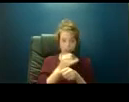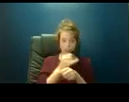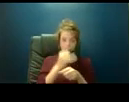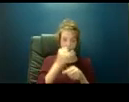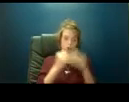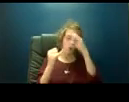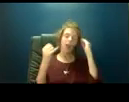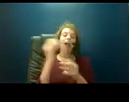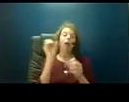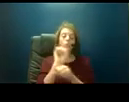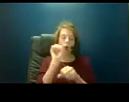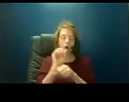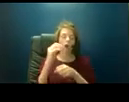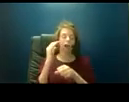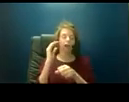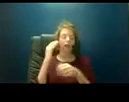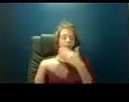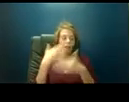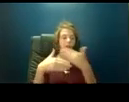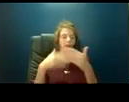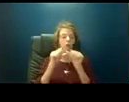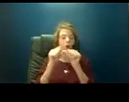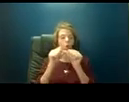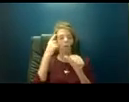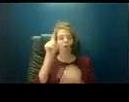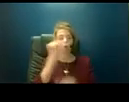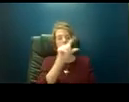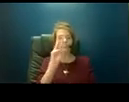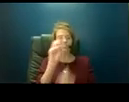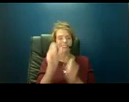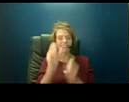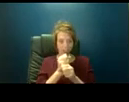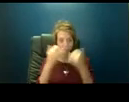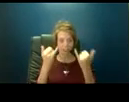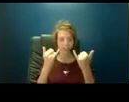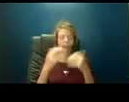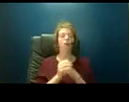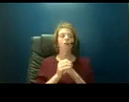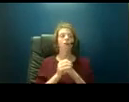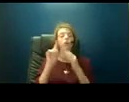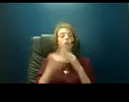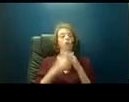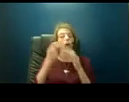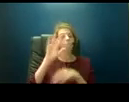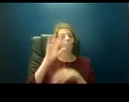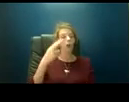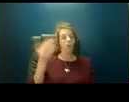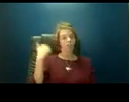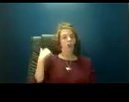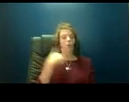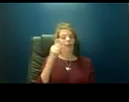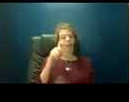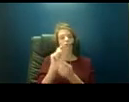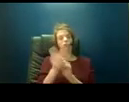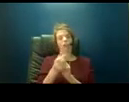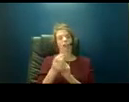coursework that's been going on for 26 years now. So in March, like everybody else, we had to pivot,